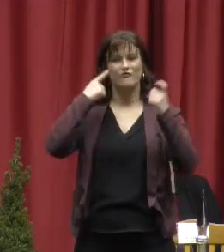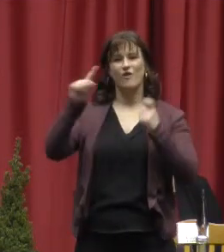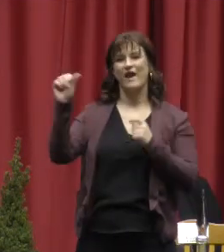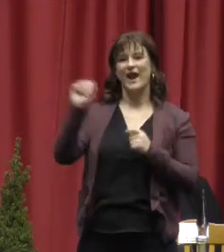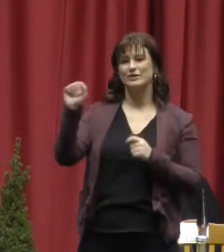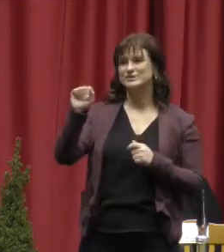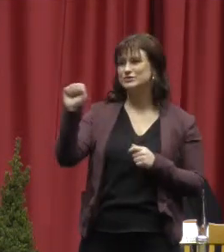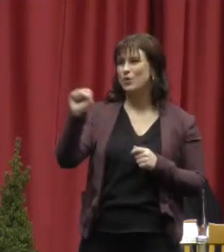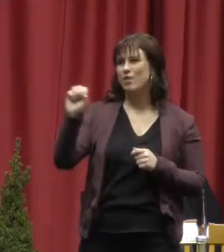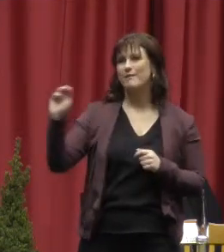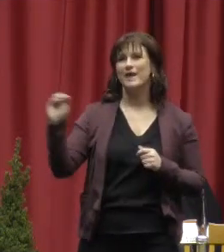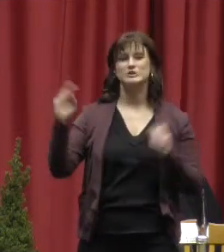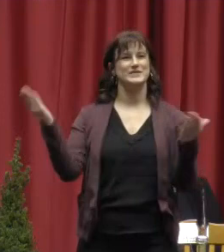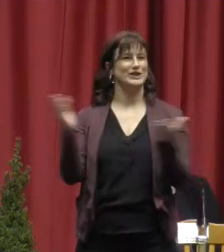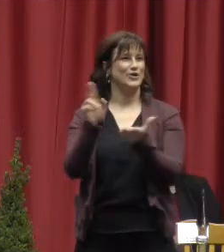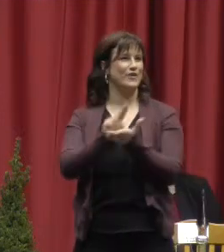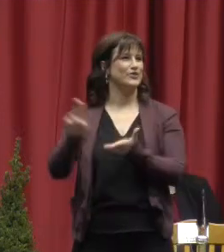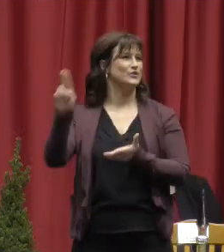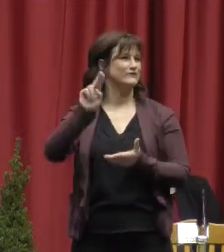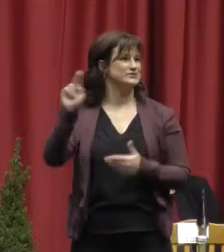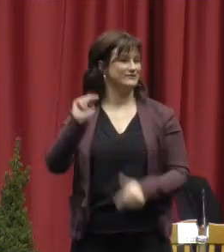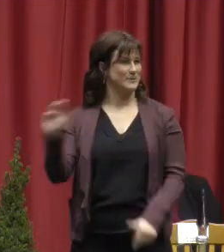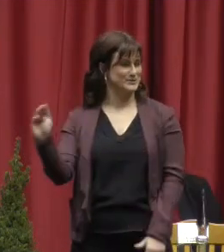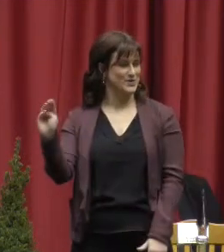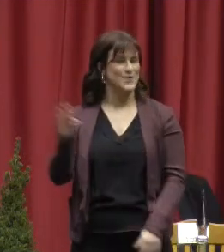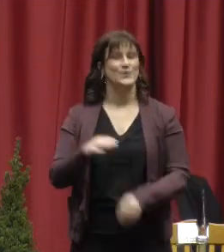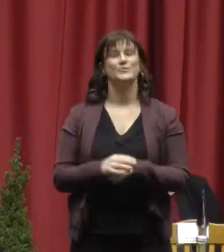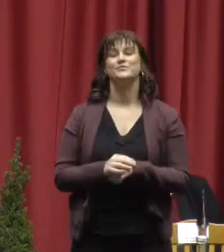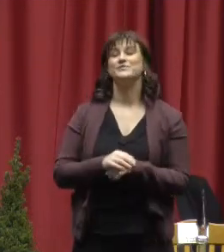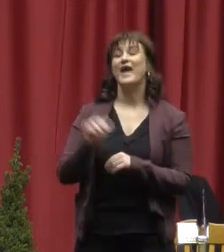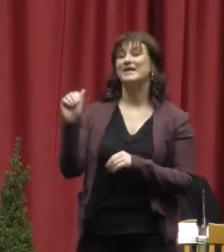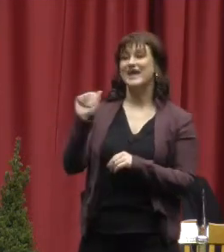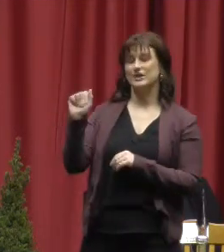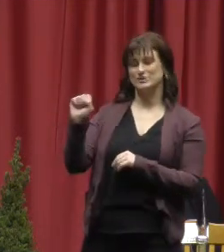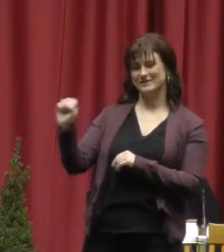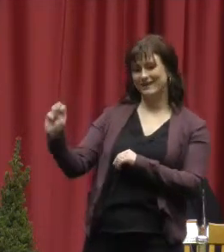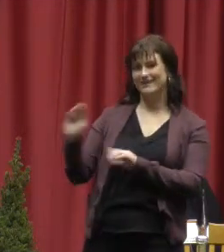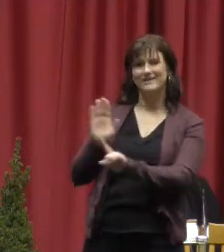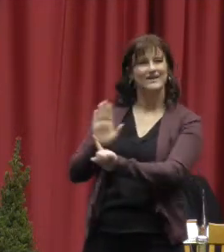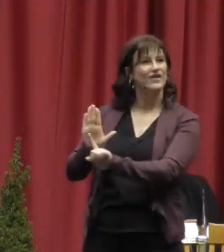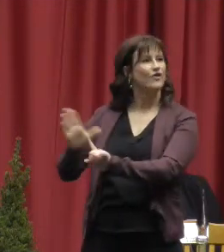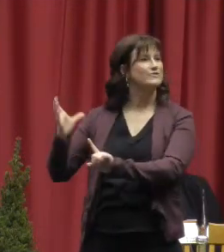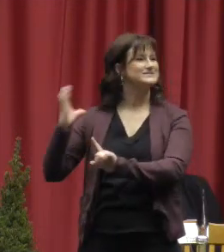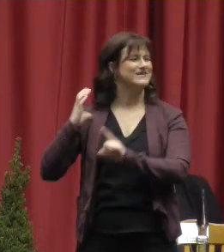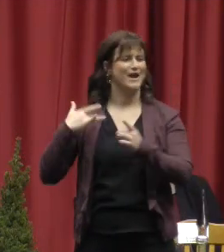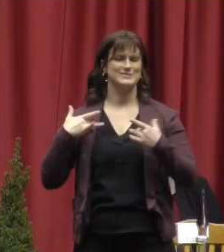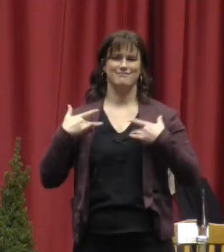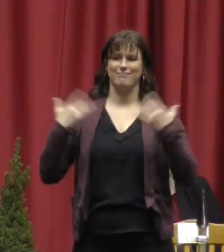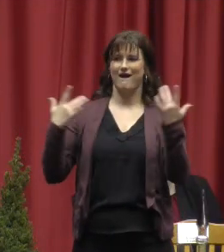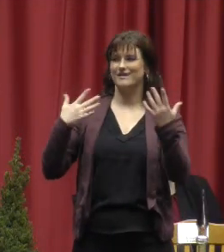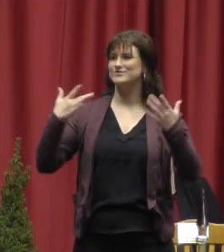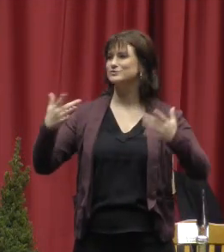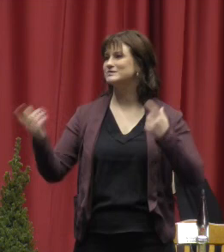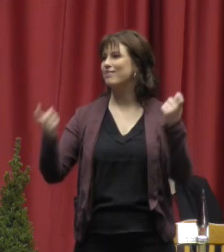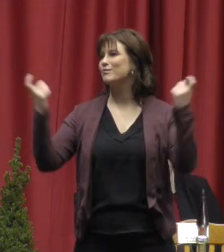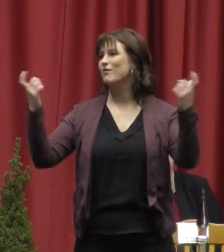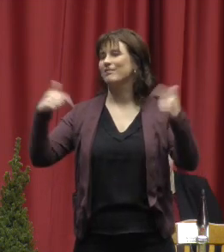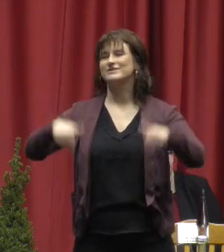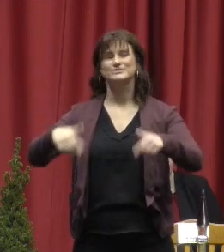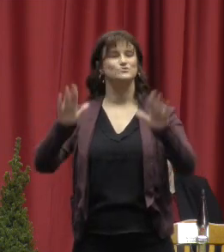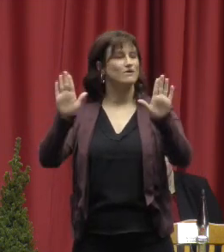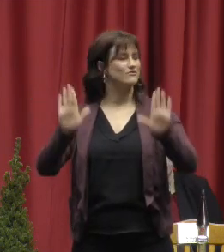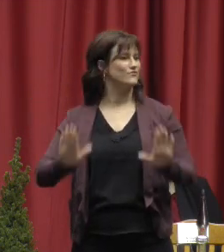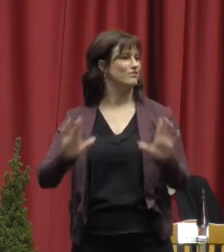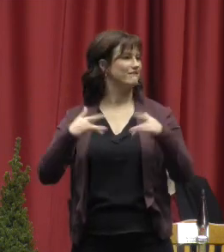Management at the University of New Mexico. As Anderson's dean, I'm delighted to celebrate this wonderful event with all of